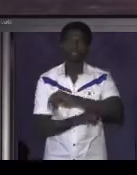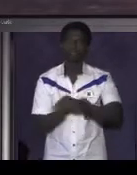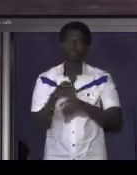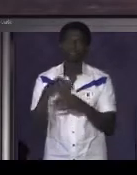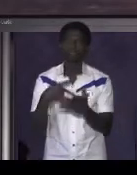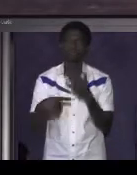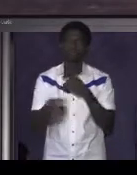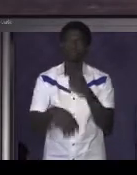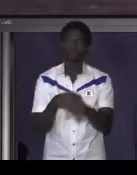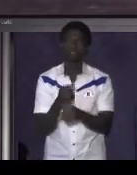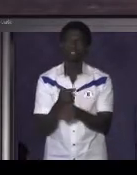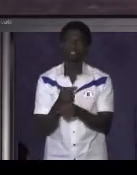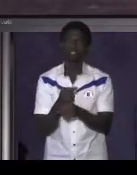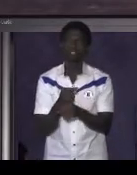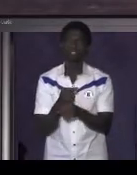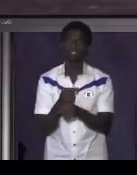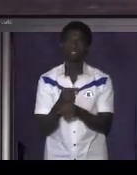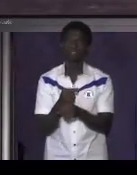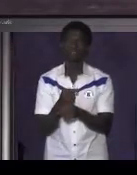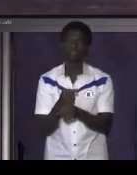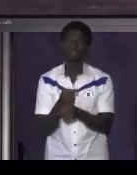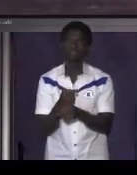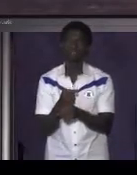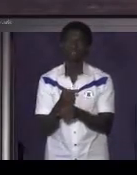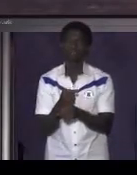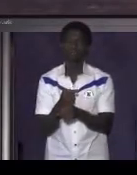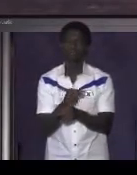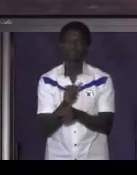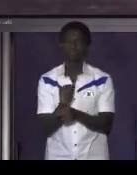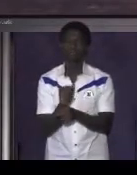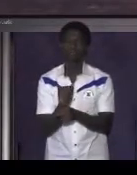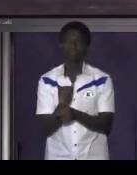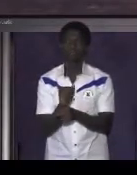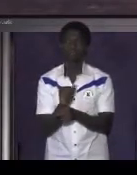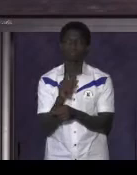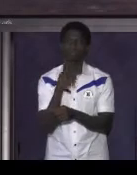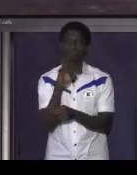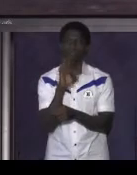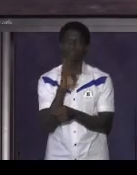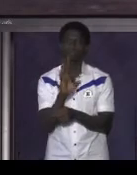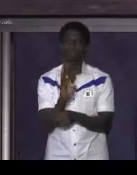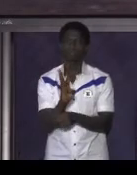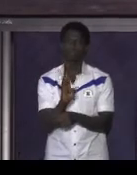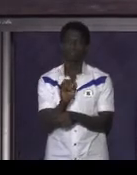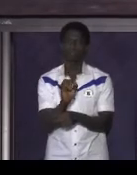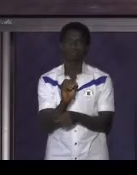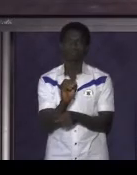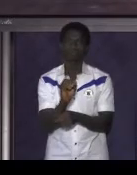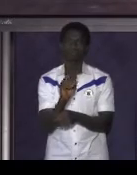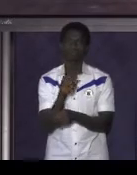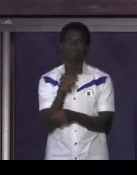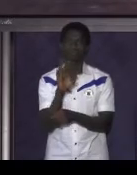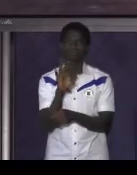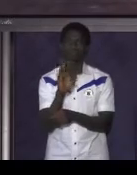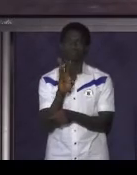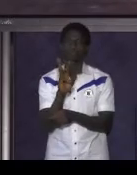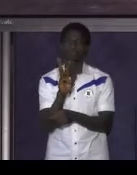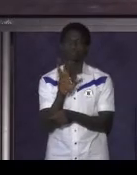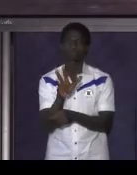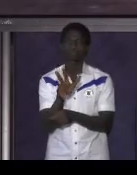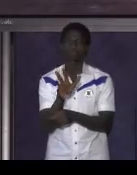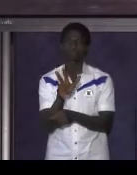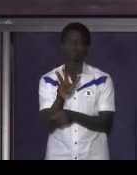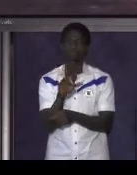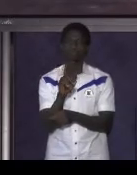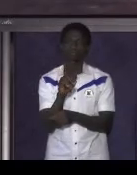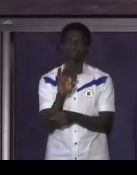year? ECOWAS was established in what year? A, 1960, B, 1963,